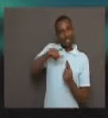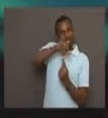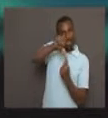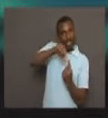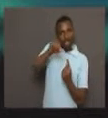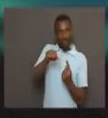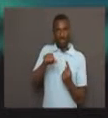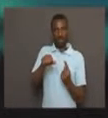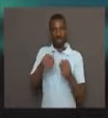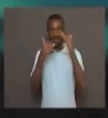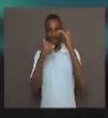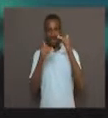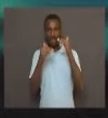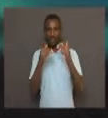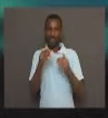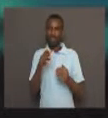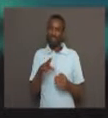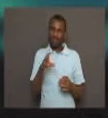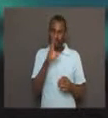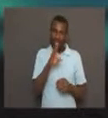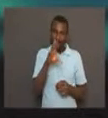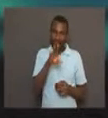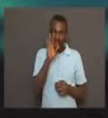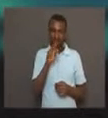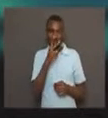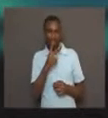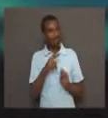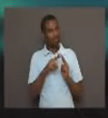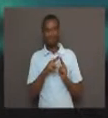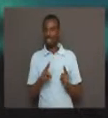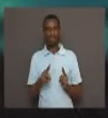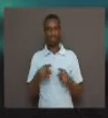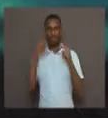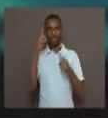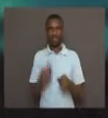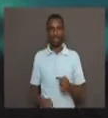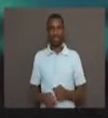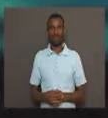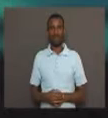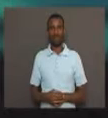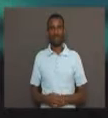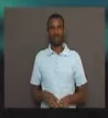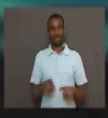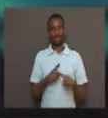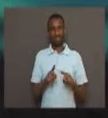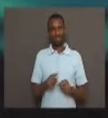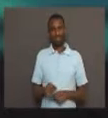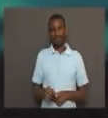atom, but they're approximately 2 picometers